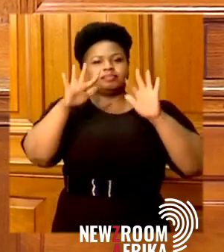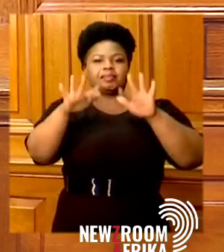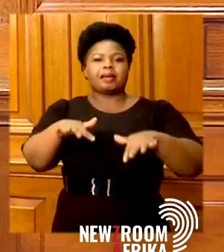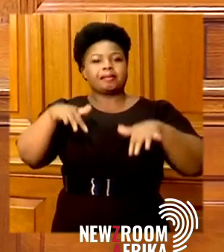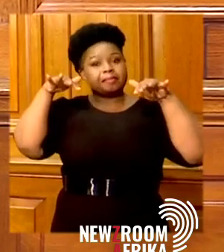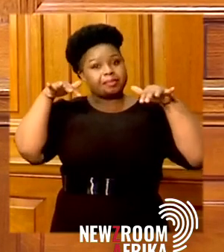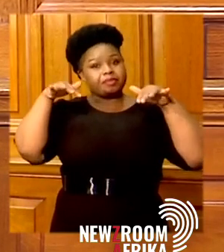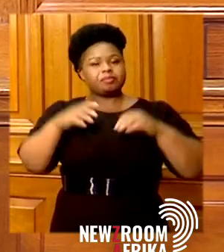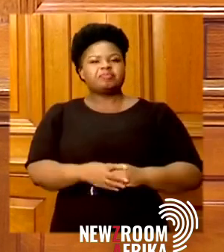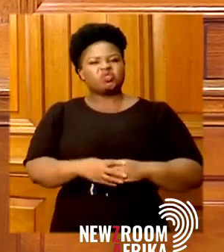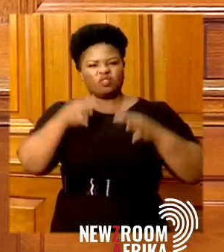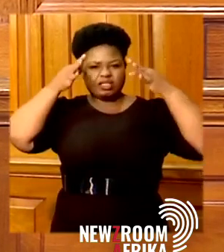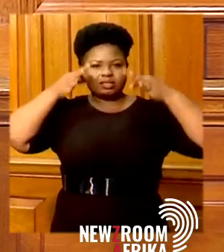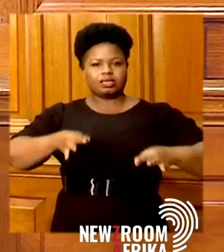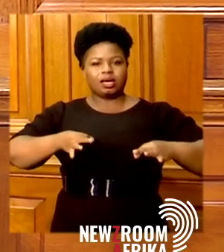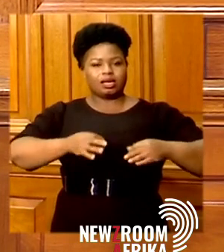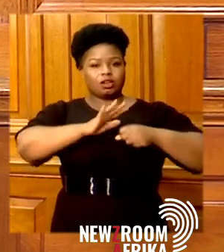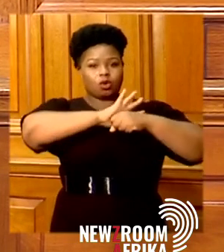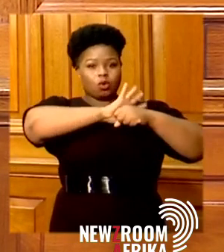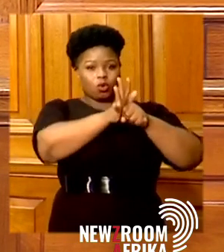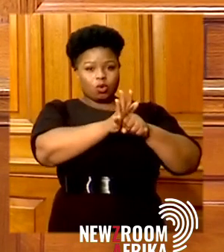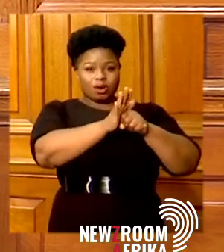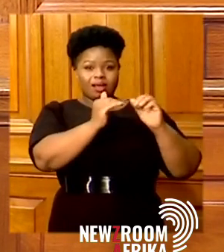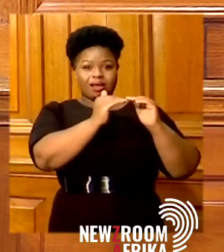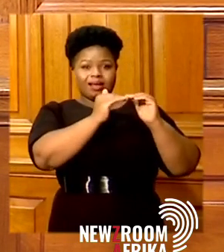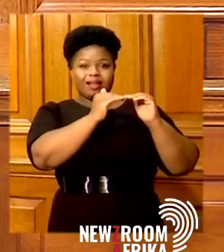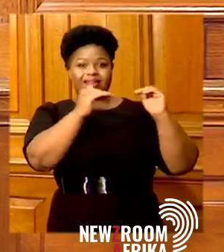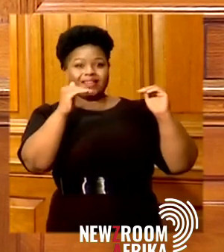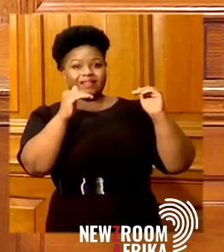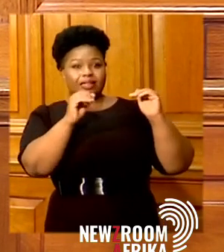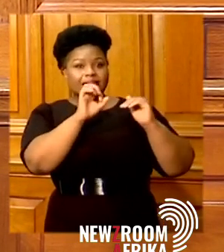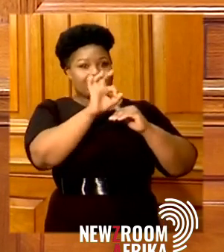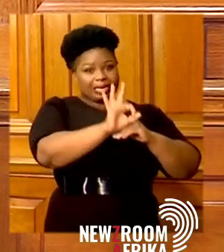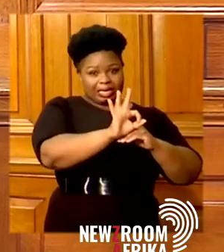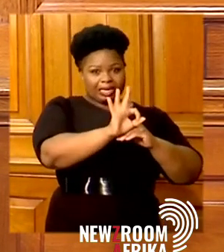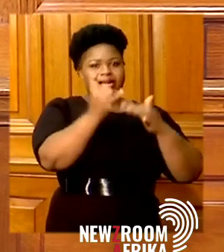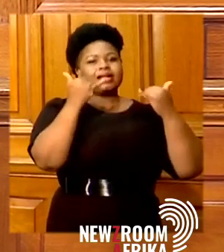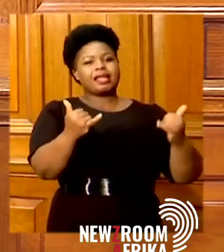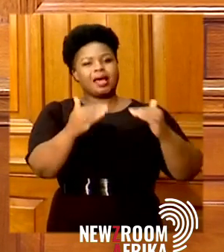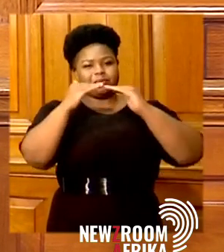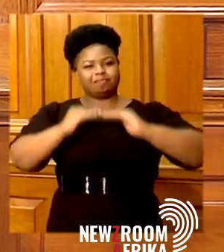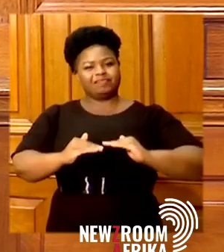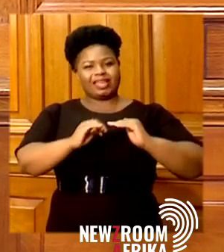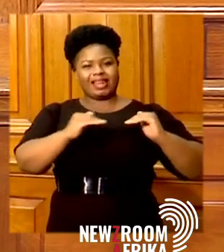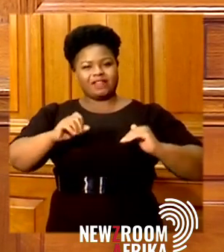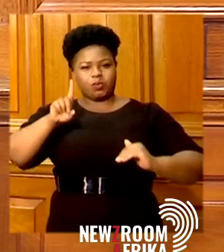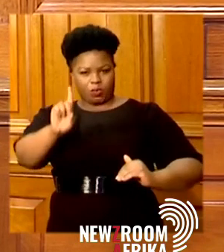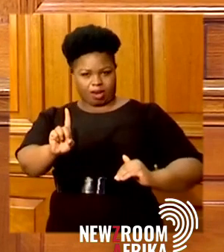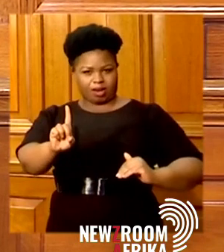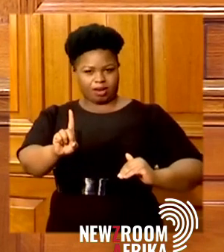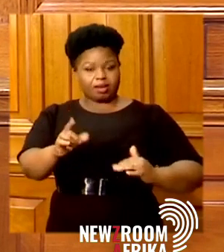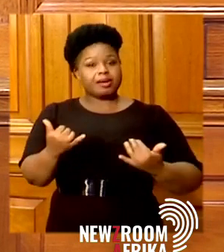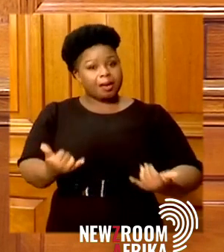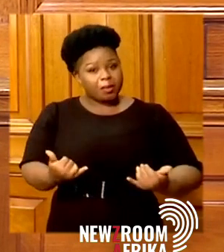country from coronavirus alert level 3 to alert level 1. The